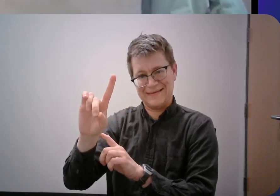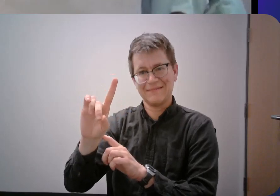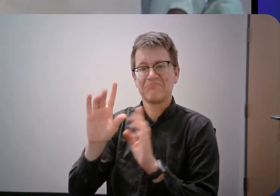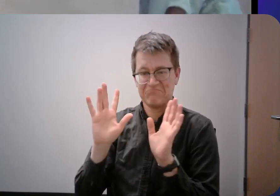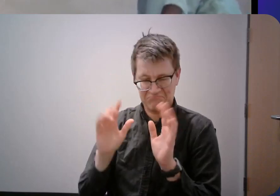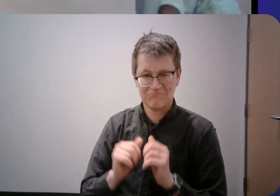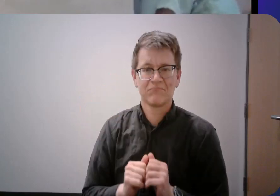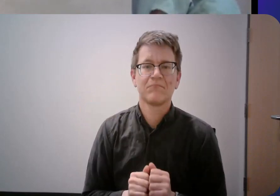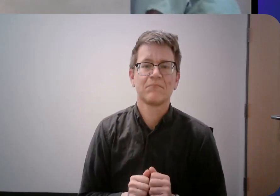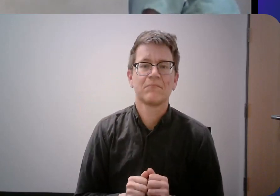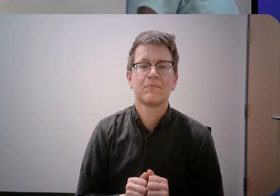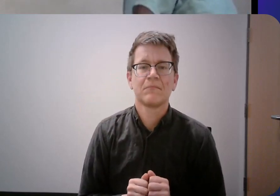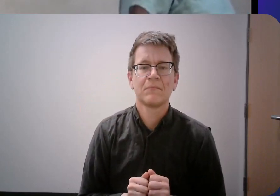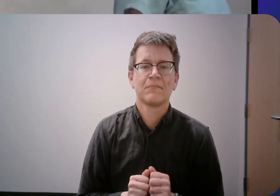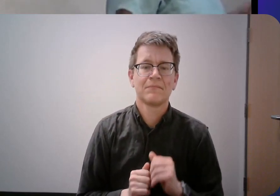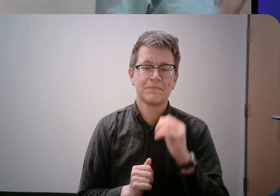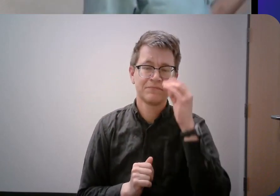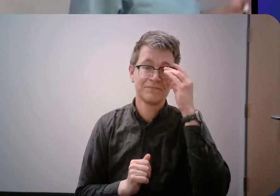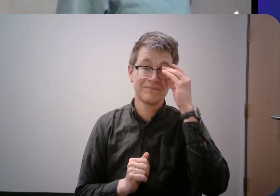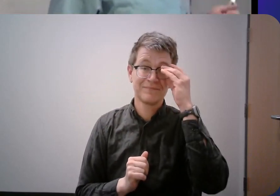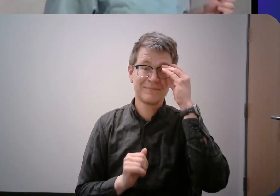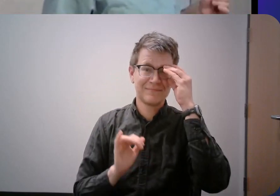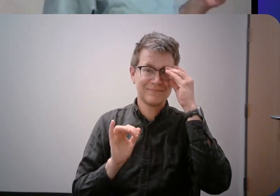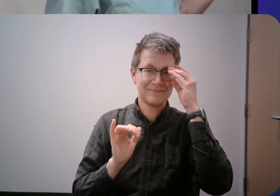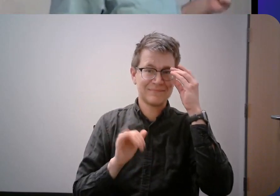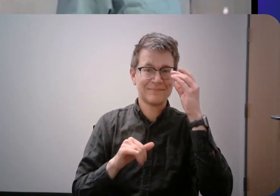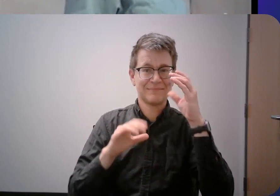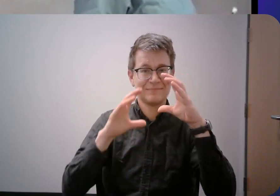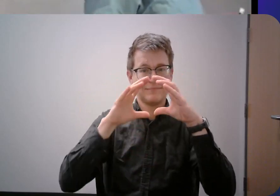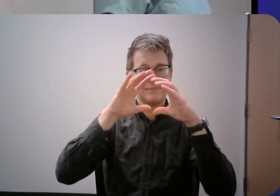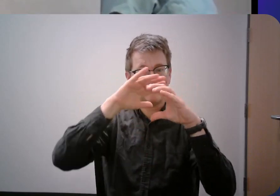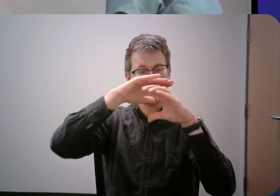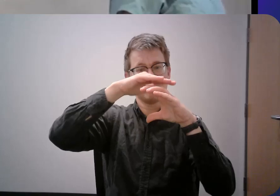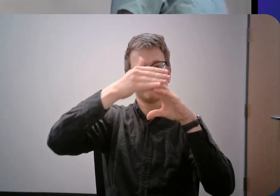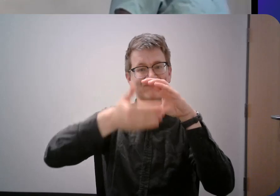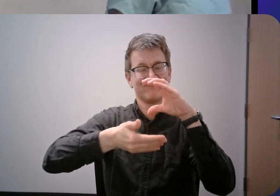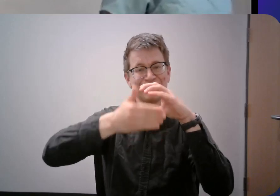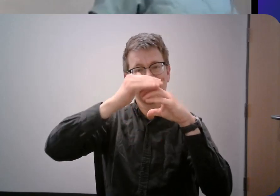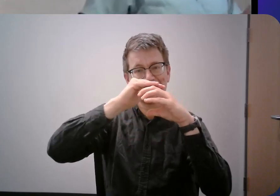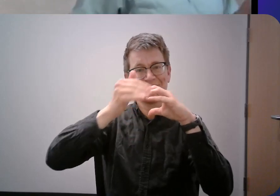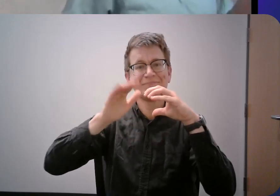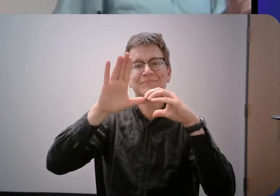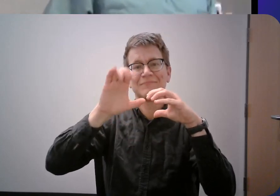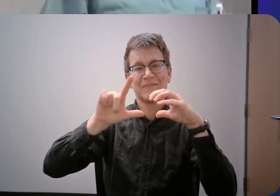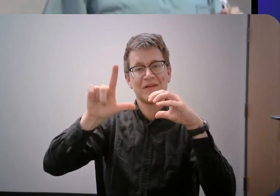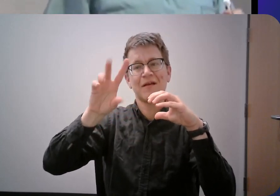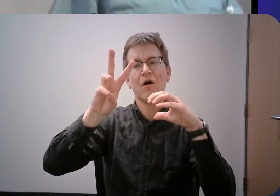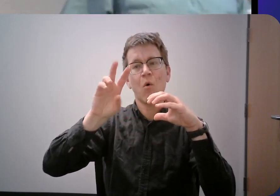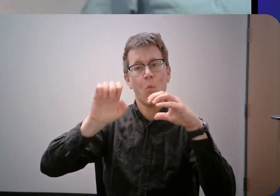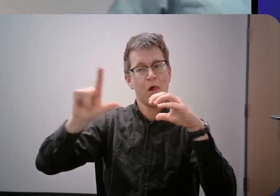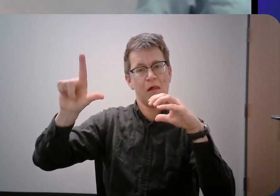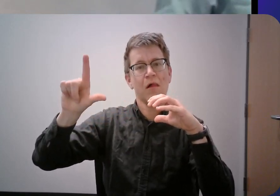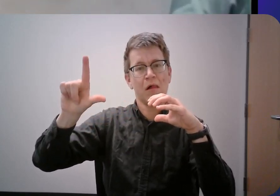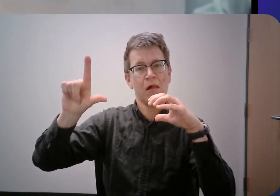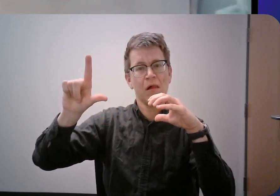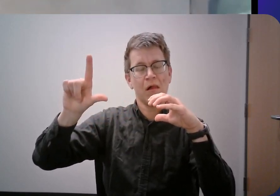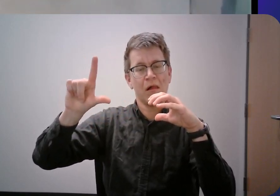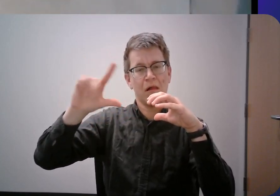semi-permeable. Semi-permeable means, semi means part or half. Okay?